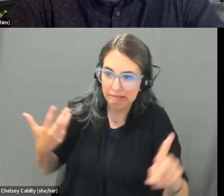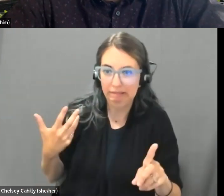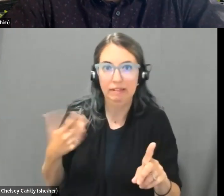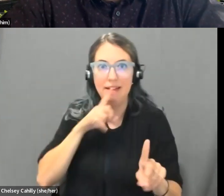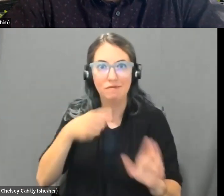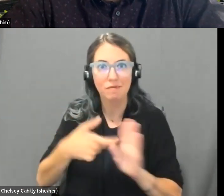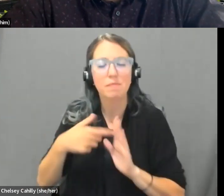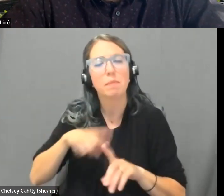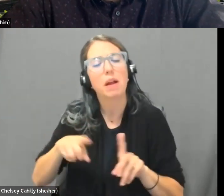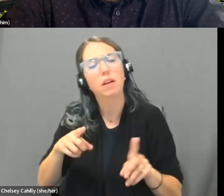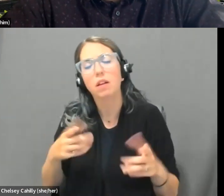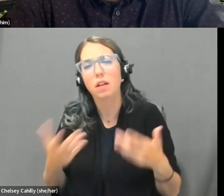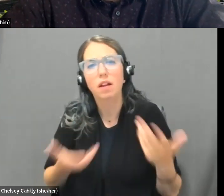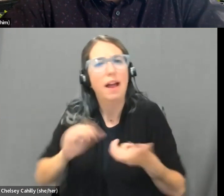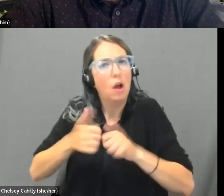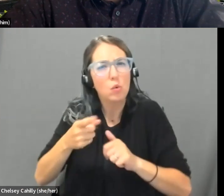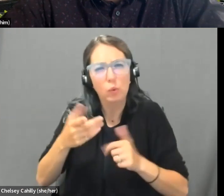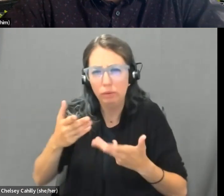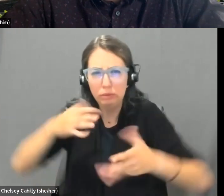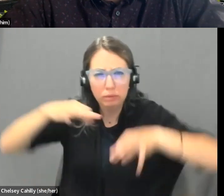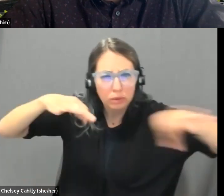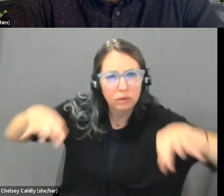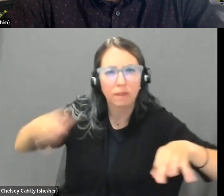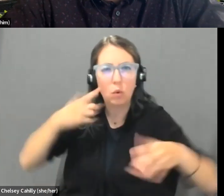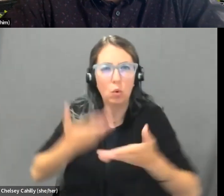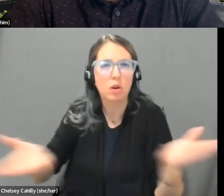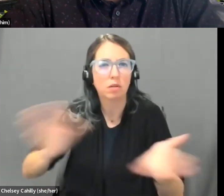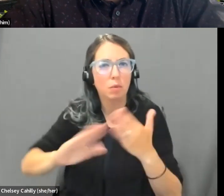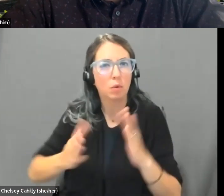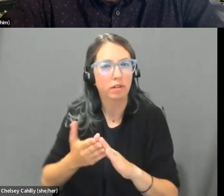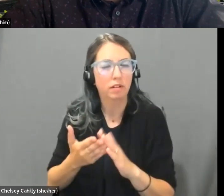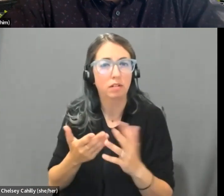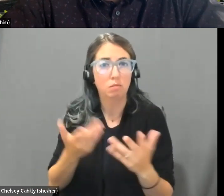Should you have, what kind of lessons learned do you have from that?